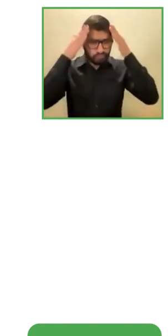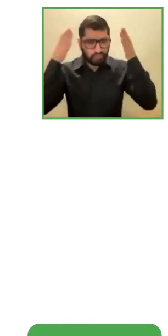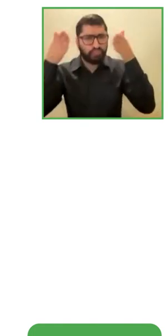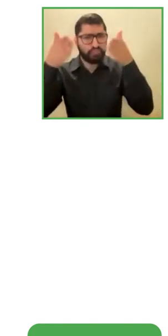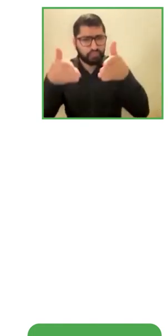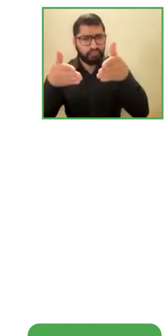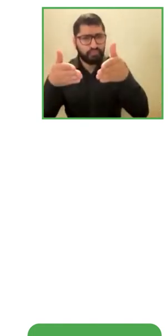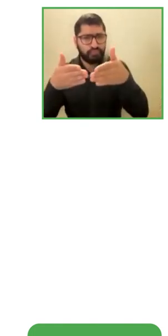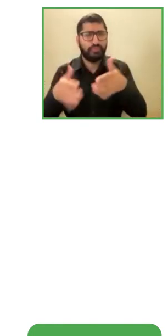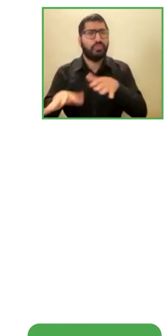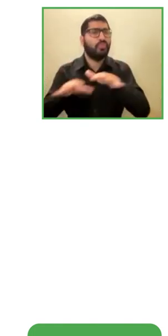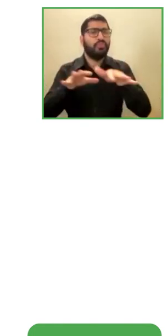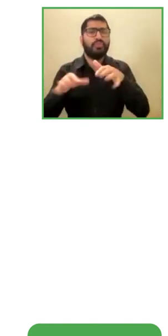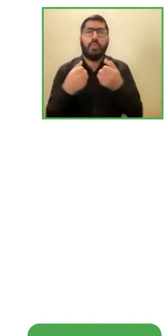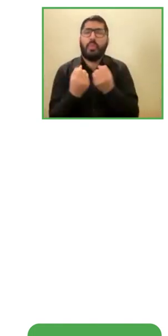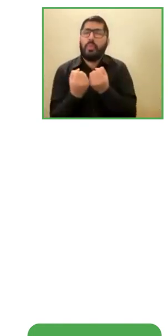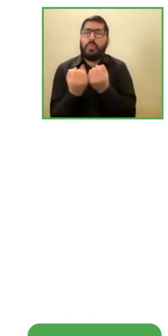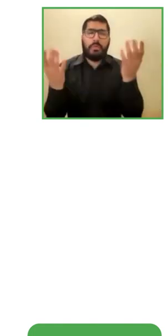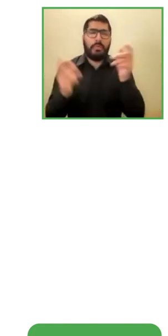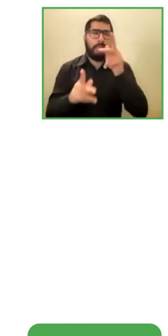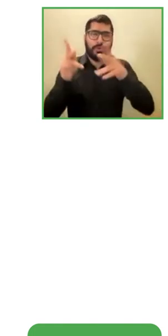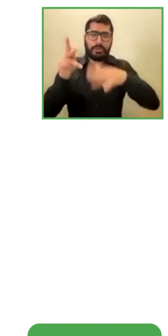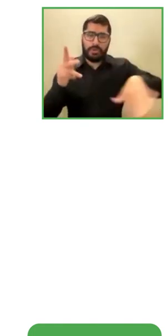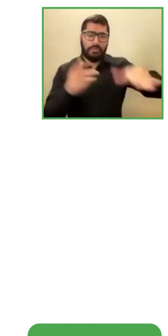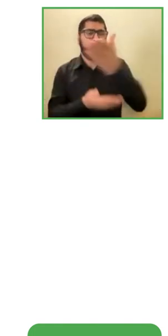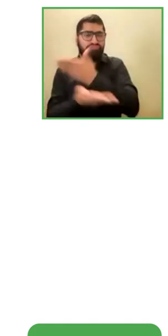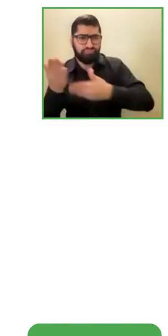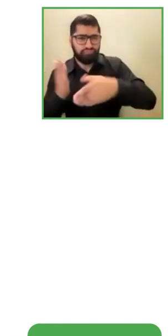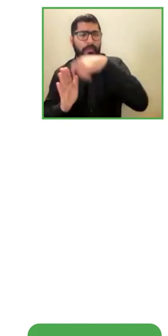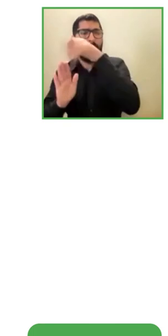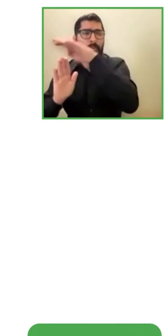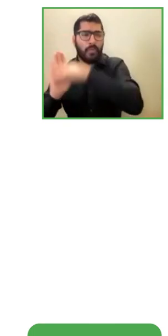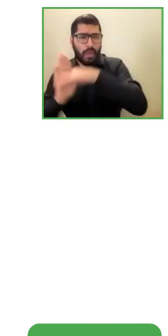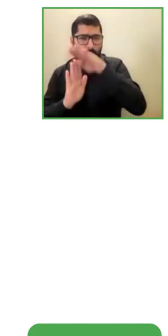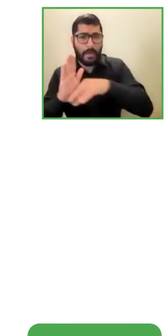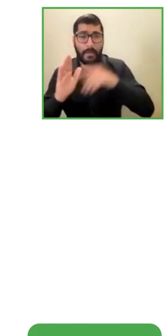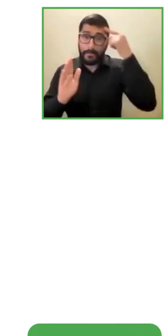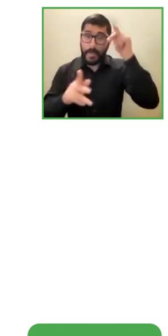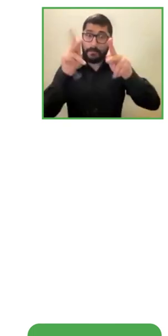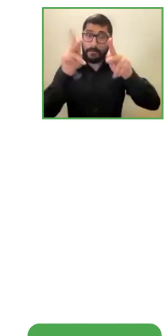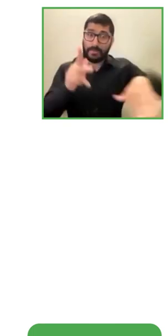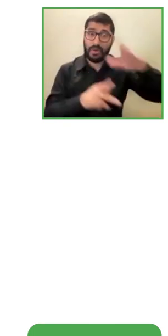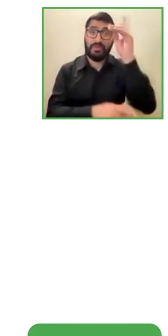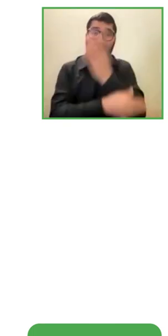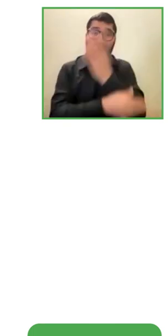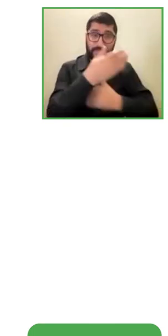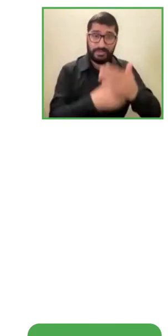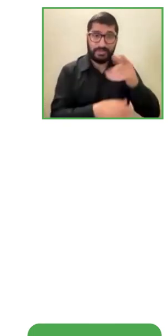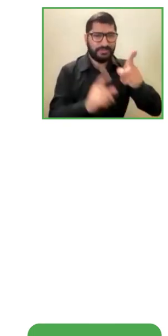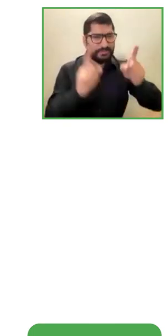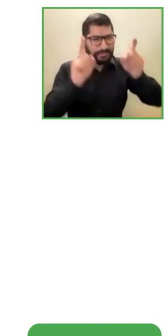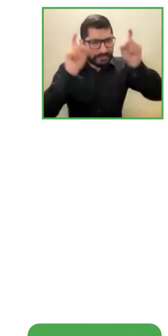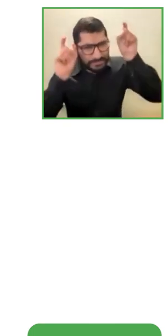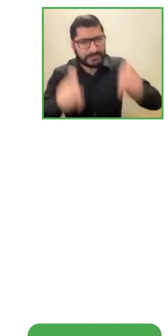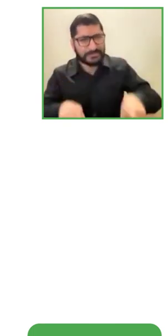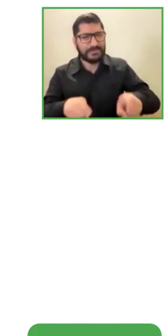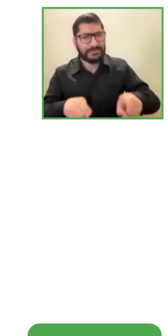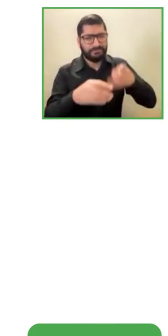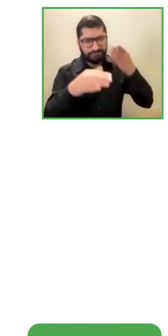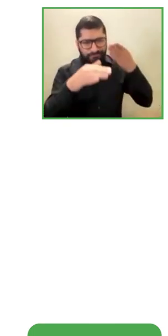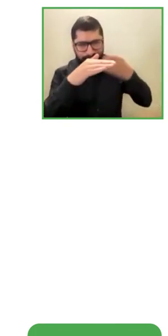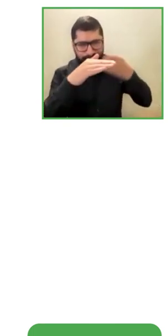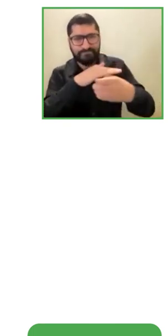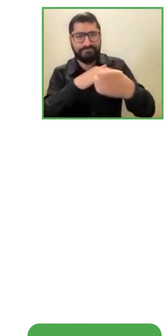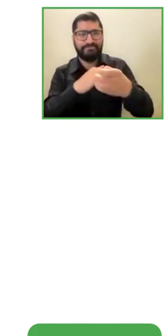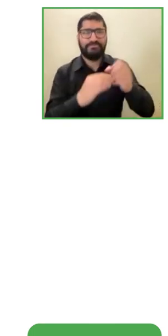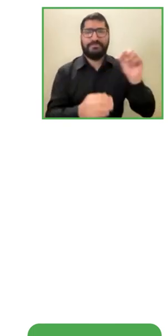disabilities, they should be involved from the beginning until the end. Even when we are checking